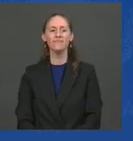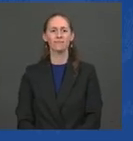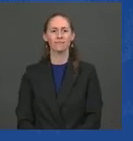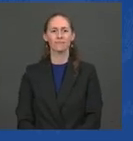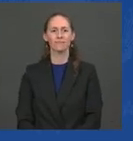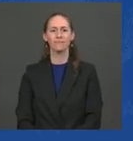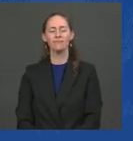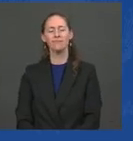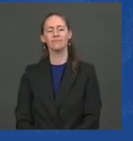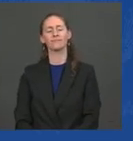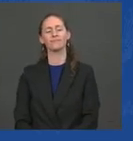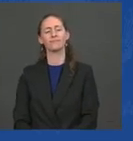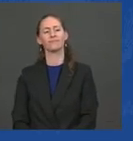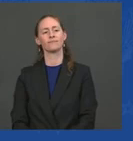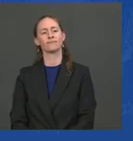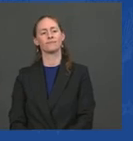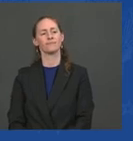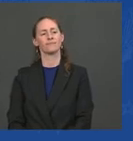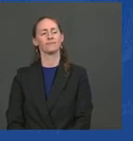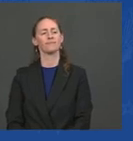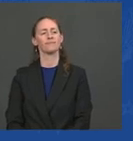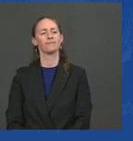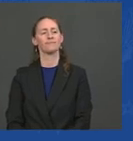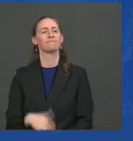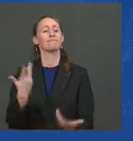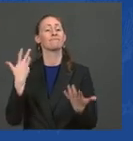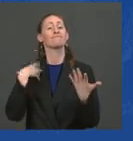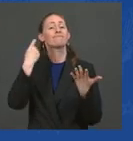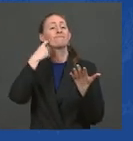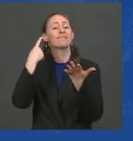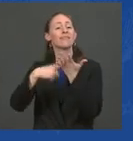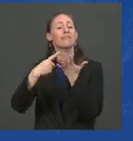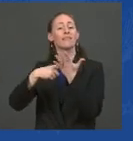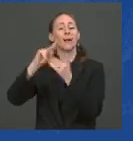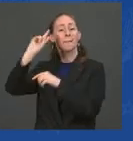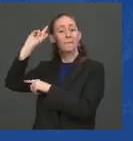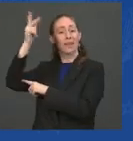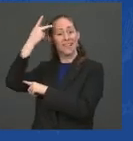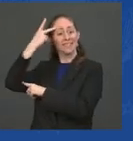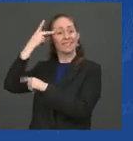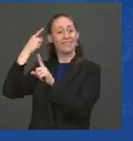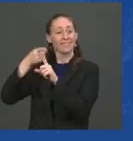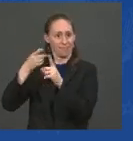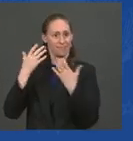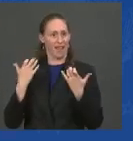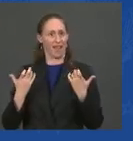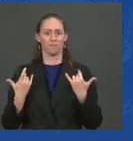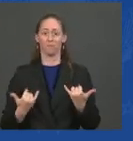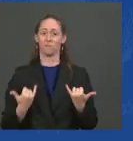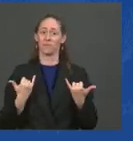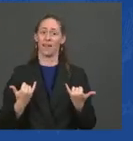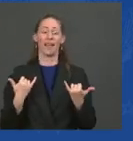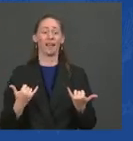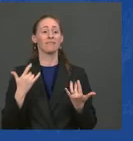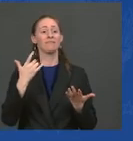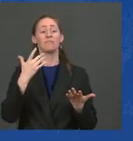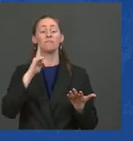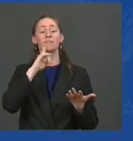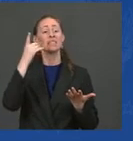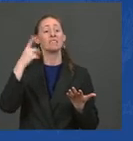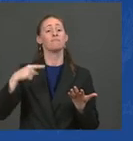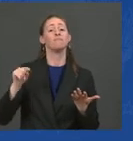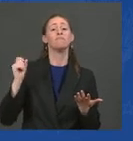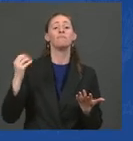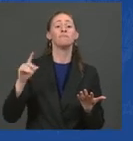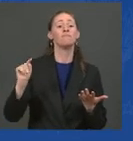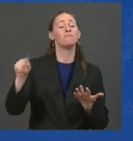You know, I've always said in politics, the people that you mention in an event like this never remember that you've mentioned them. The people that you forget never forget